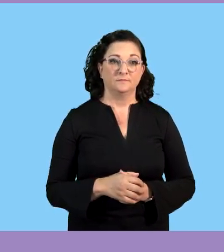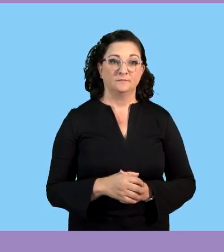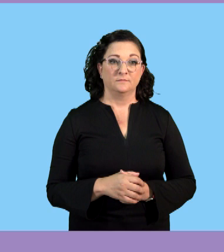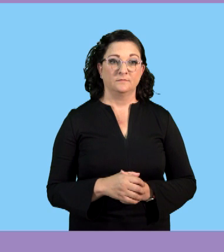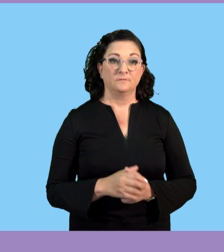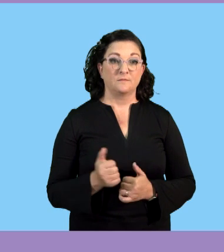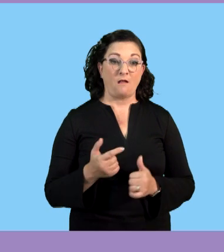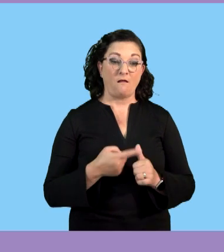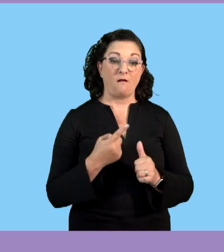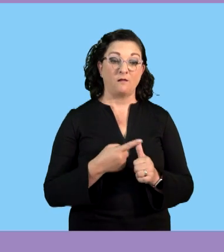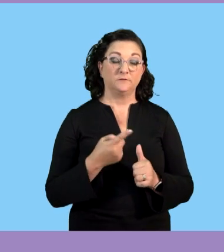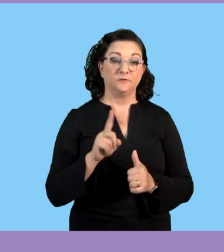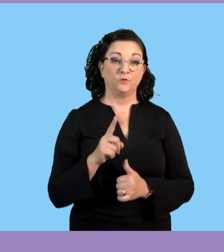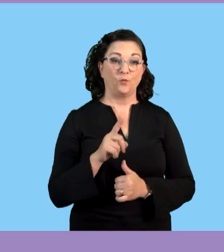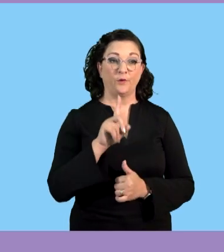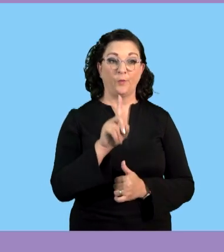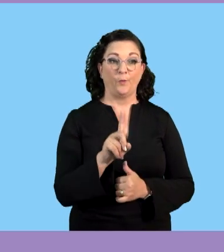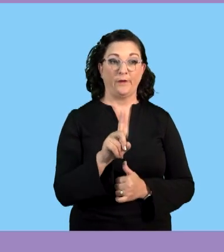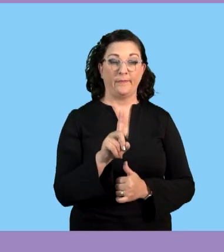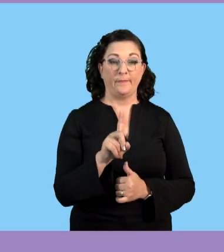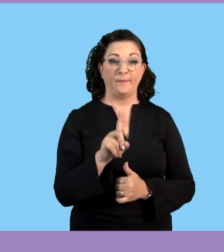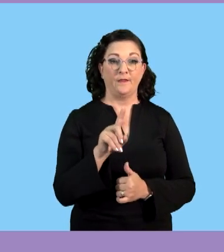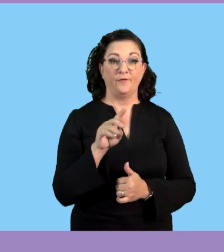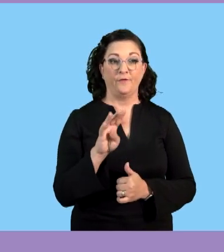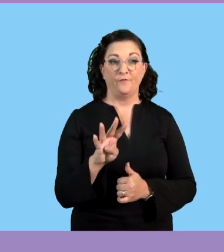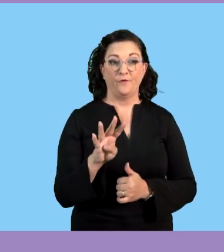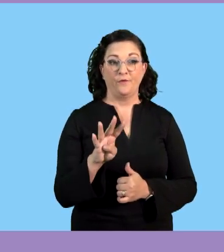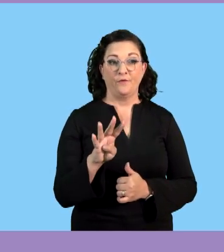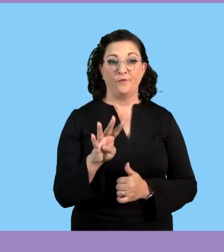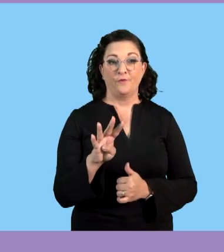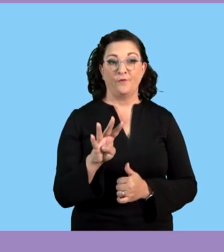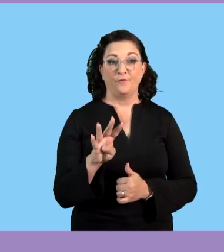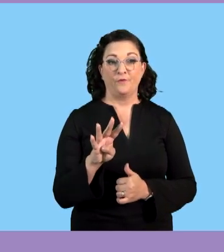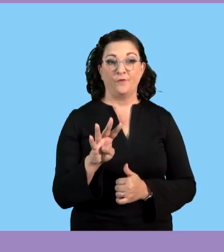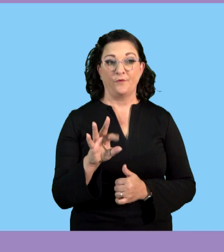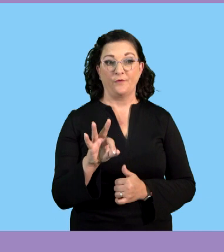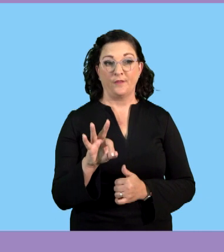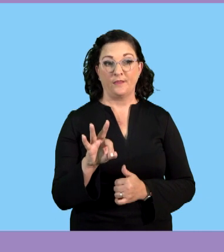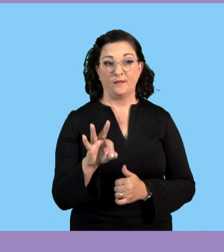equivalent to 1,400